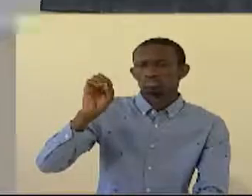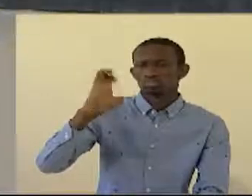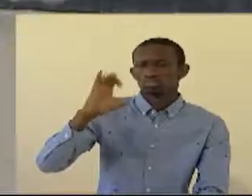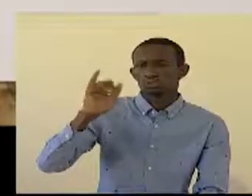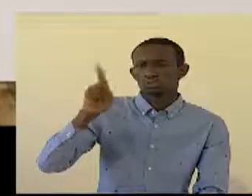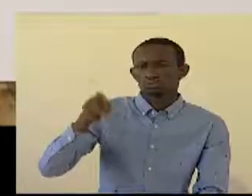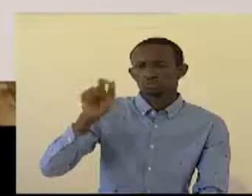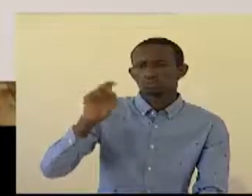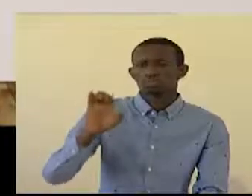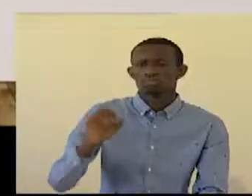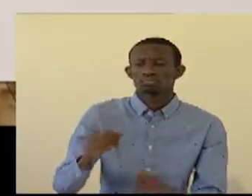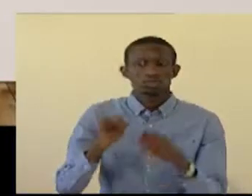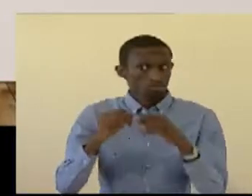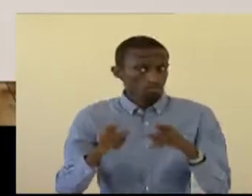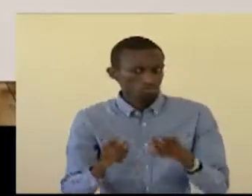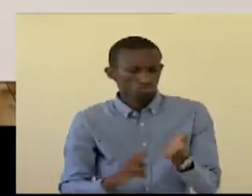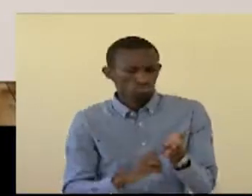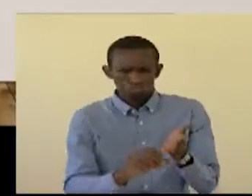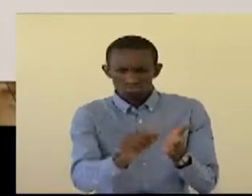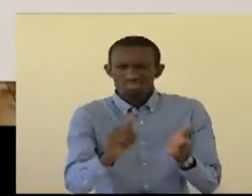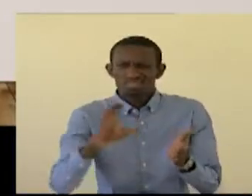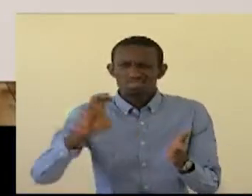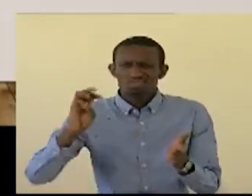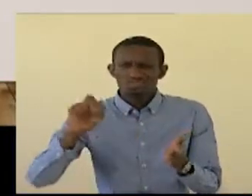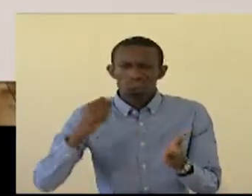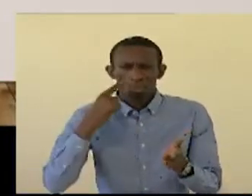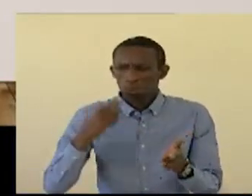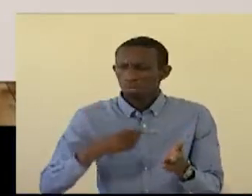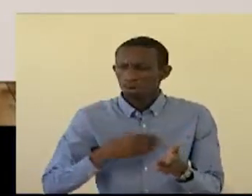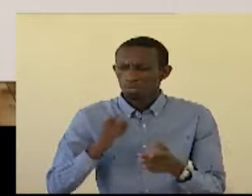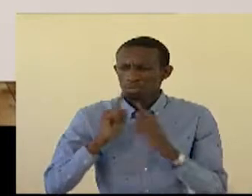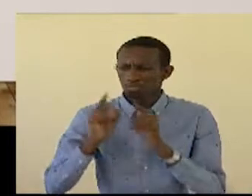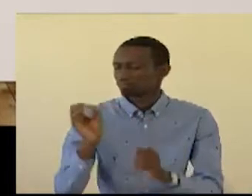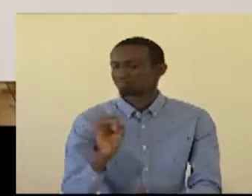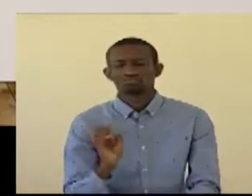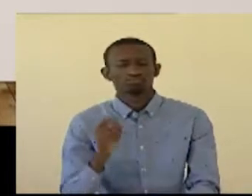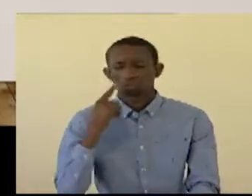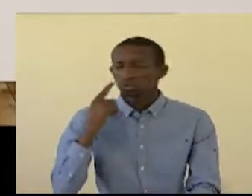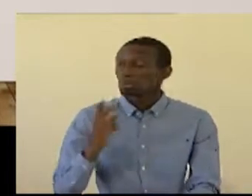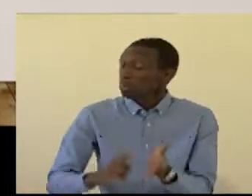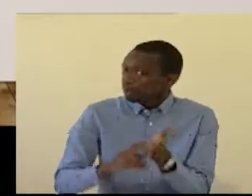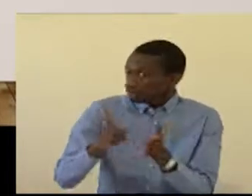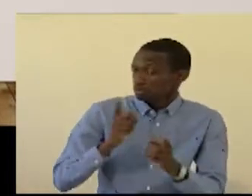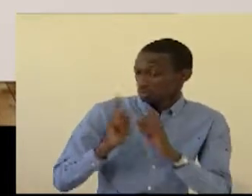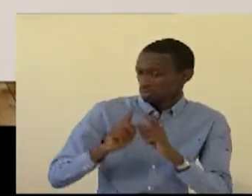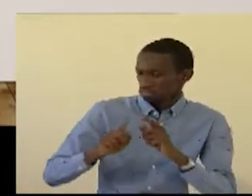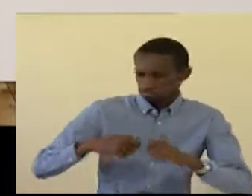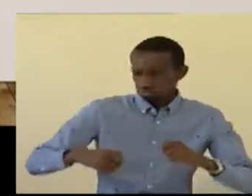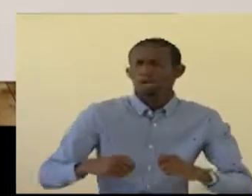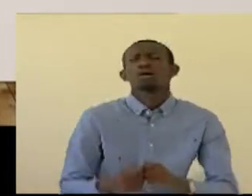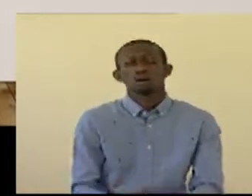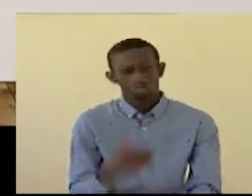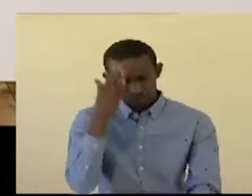when you use other compounds, you don't get that precipitate. So you can use that reaction to